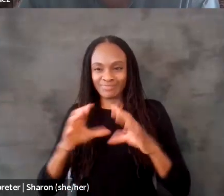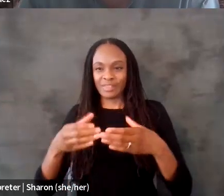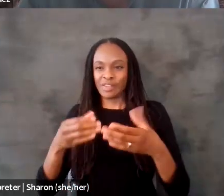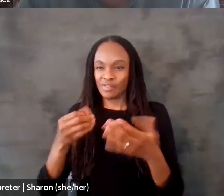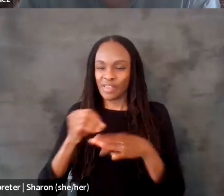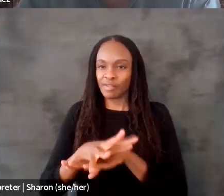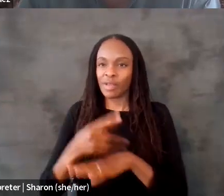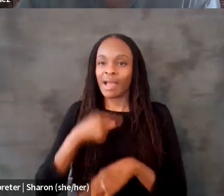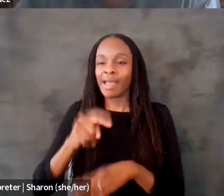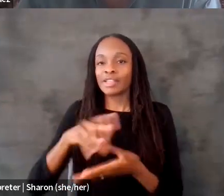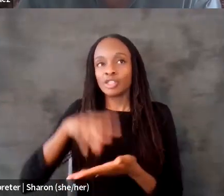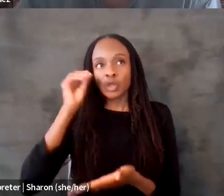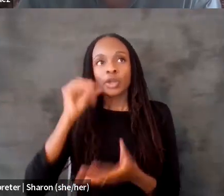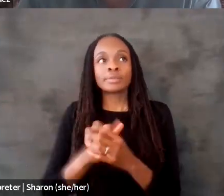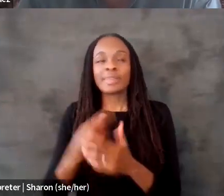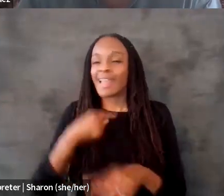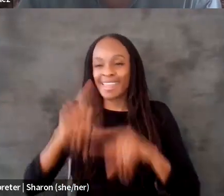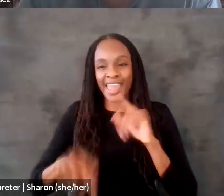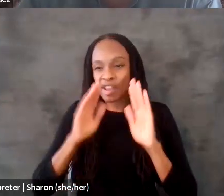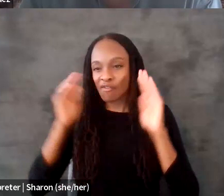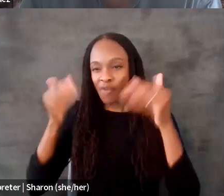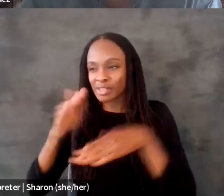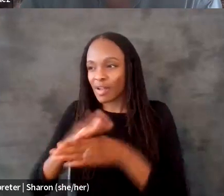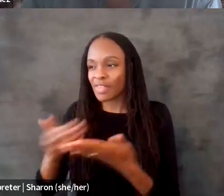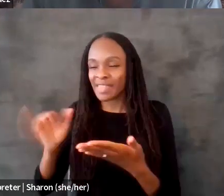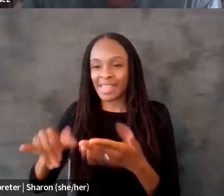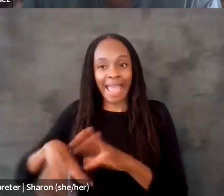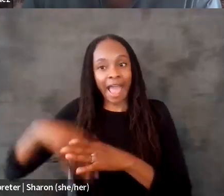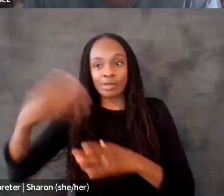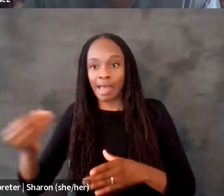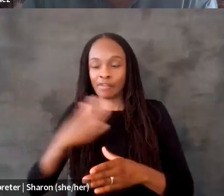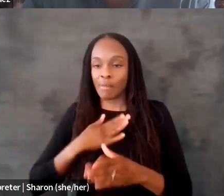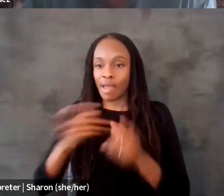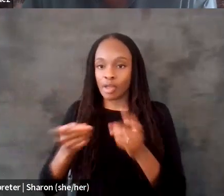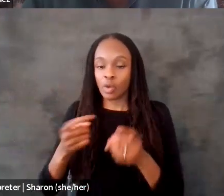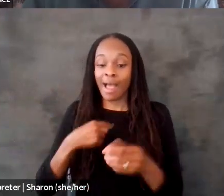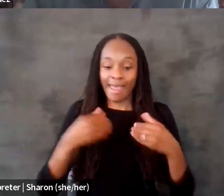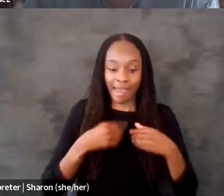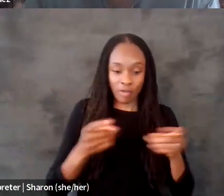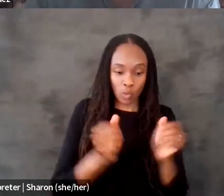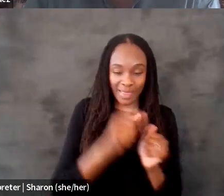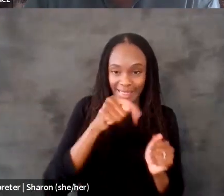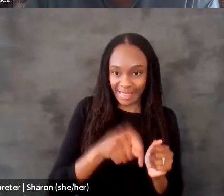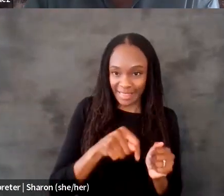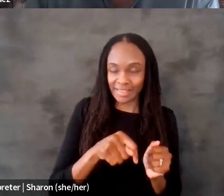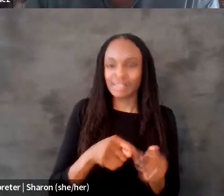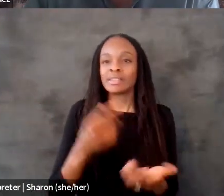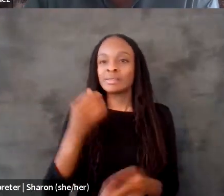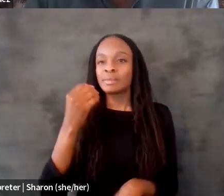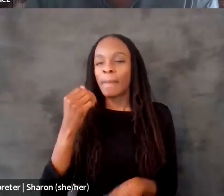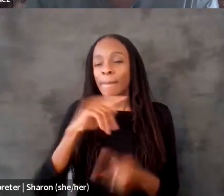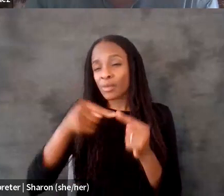learn is like, I can't focus on things that are outside of my control. Like, this is what I have control over. And so what I've tried to really